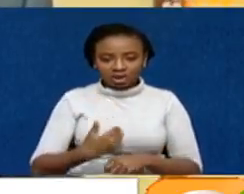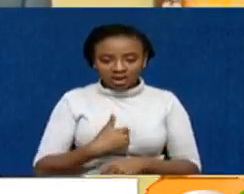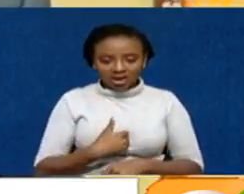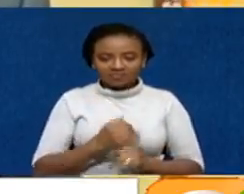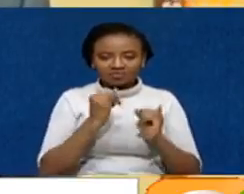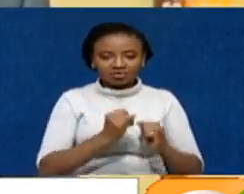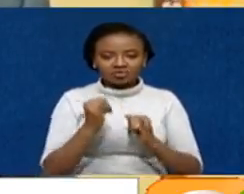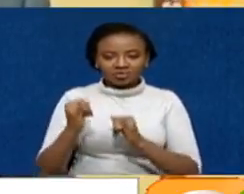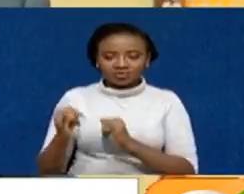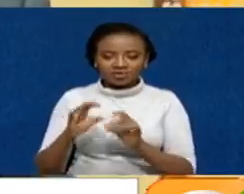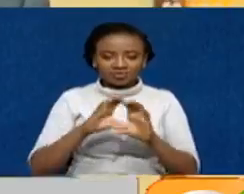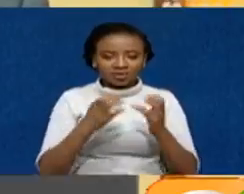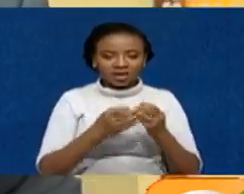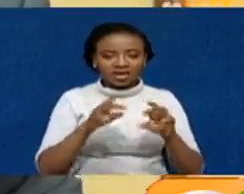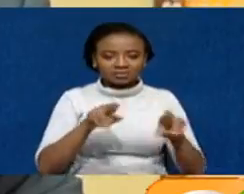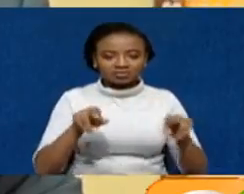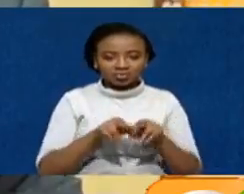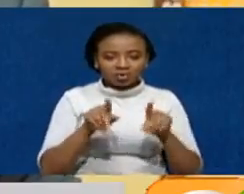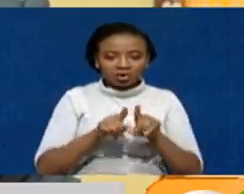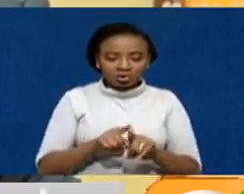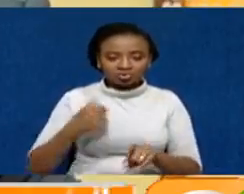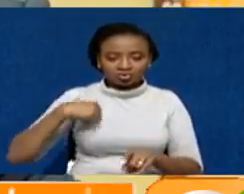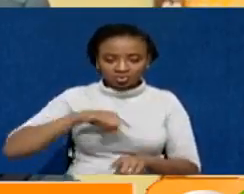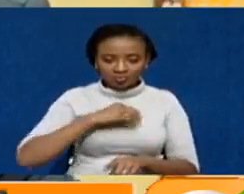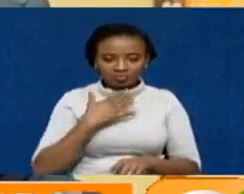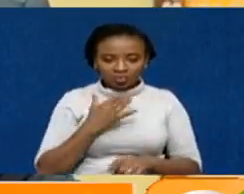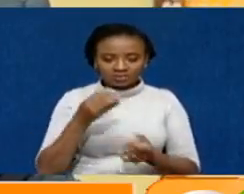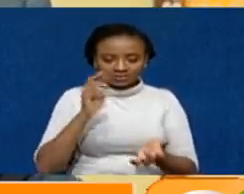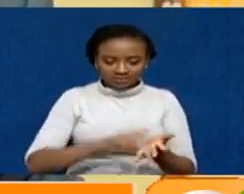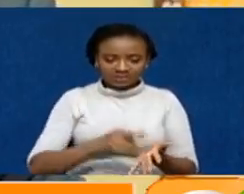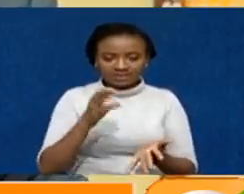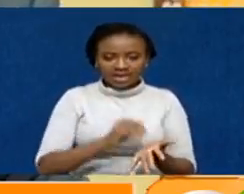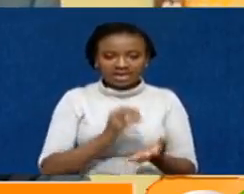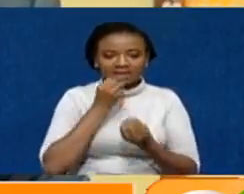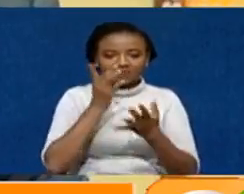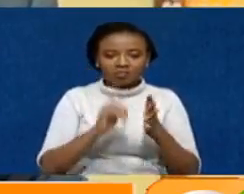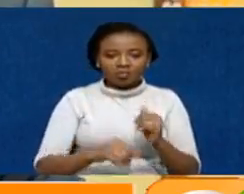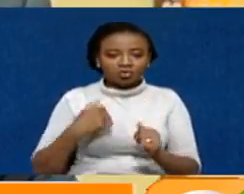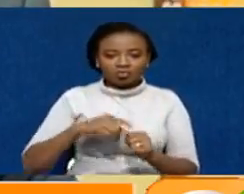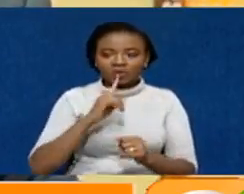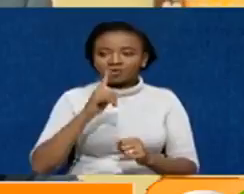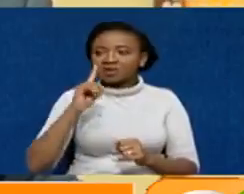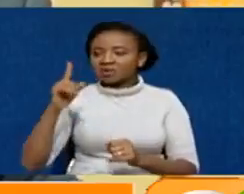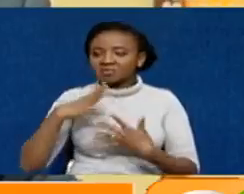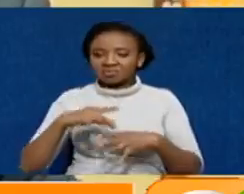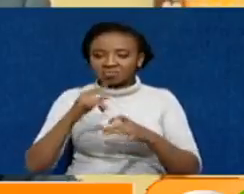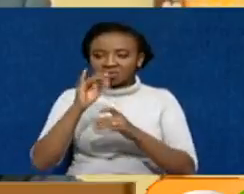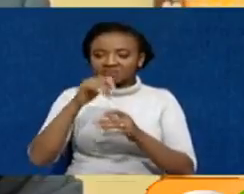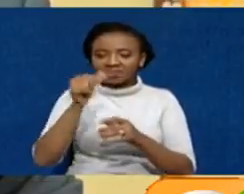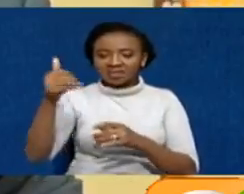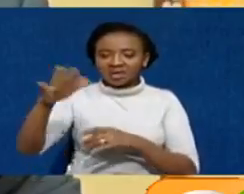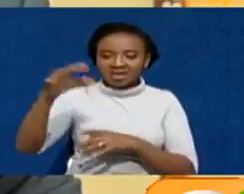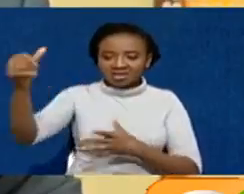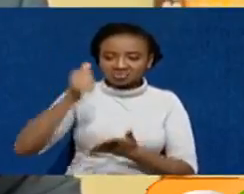repeat that we are not going to get contractors from outside this county, and yet we have enough. Even in areas like